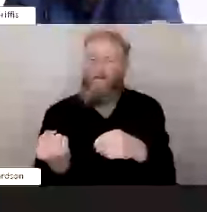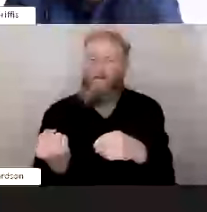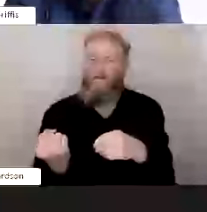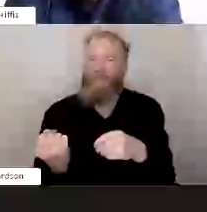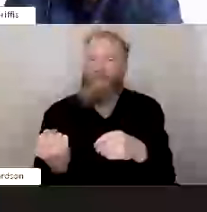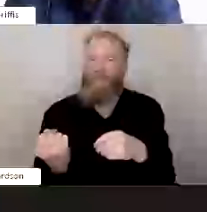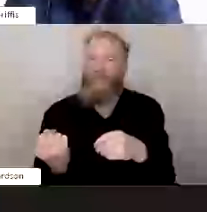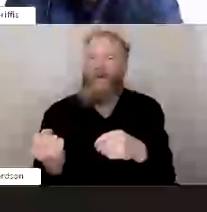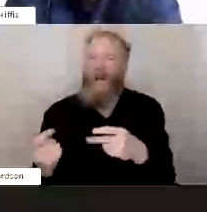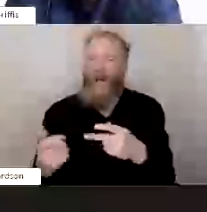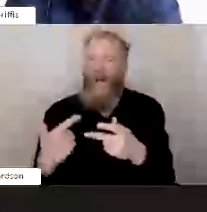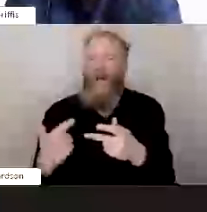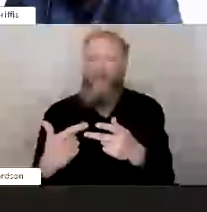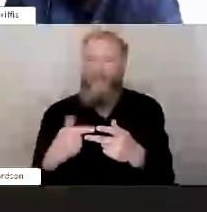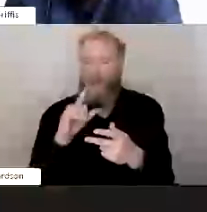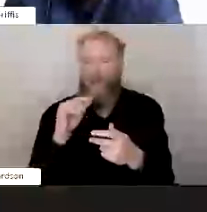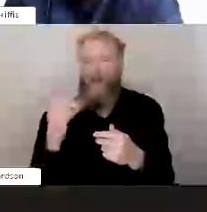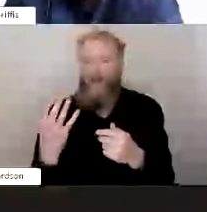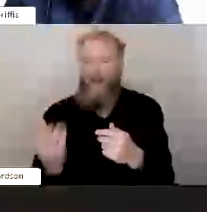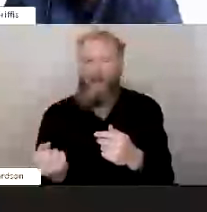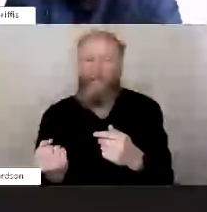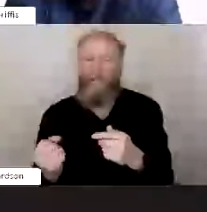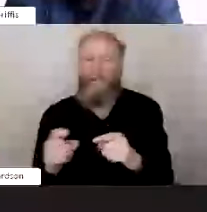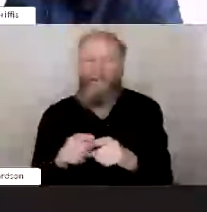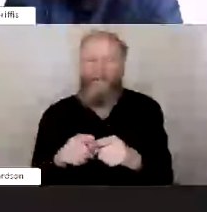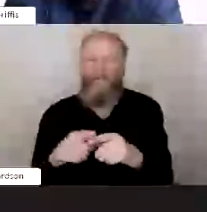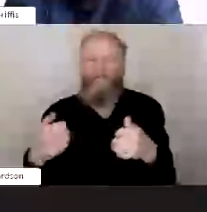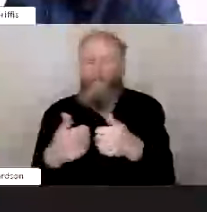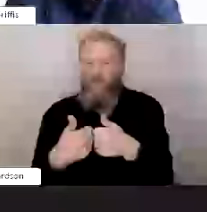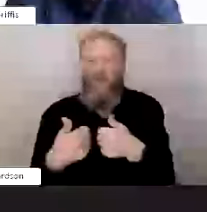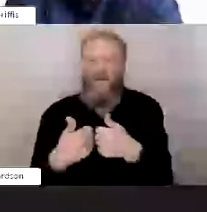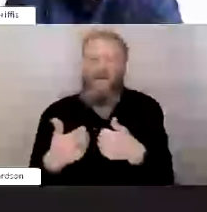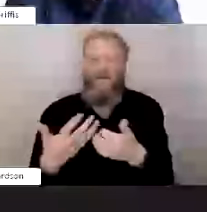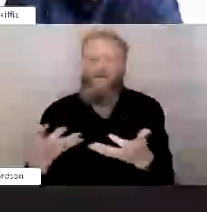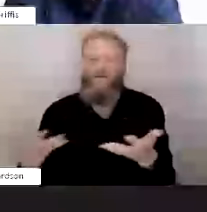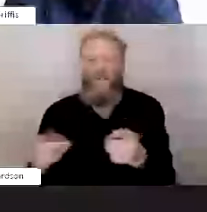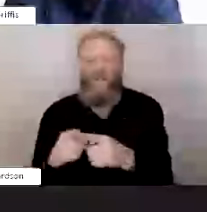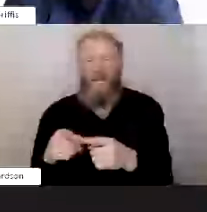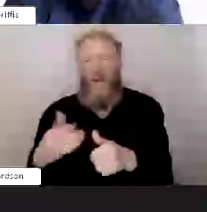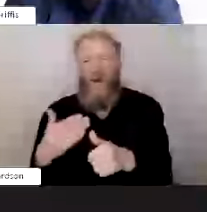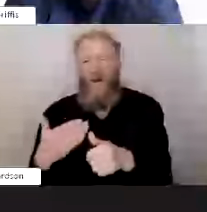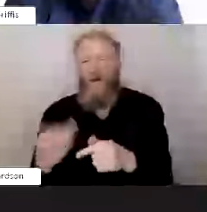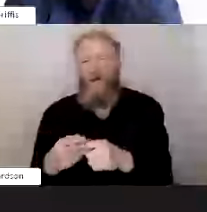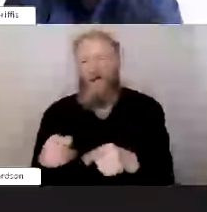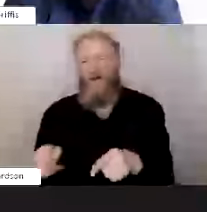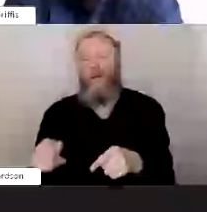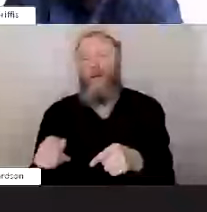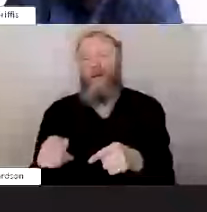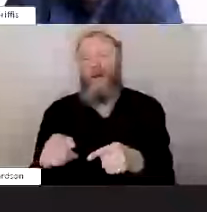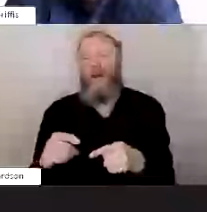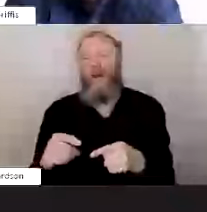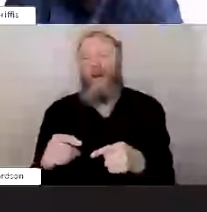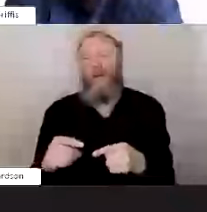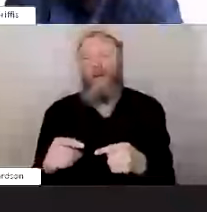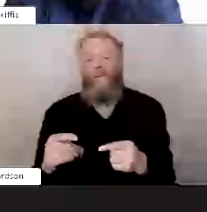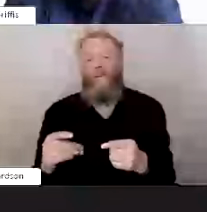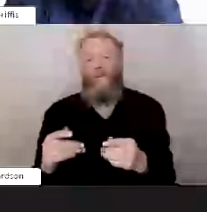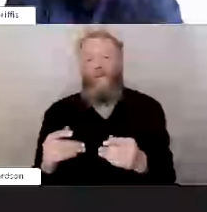there can be other elements of play, substance abuse and things like that. So, and the degree of abuse that some of our